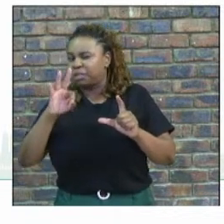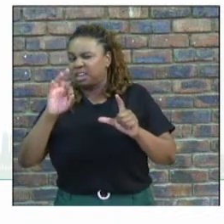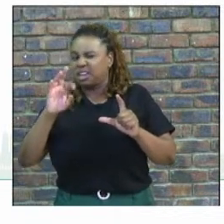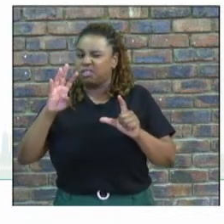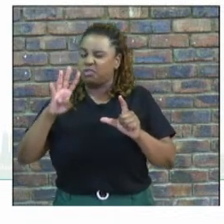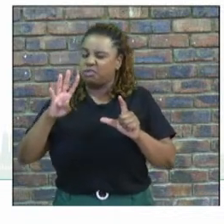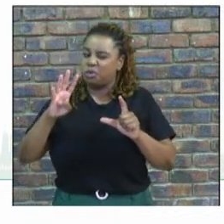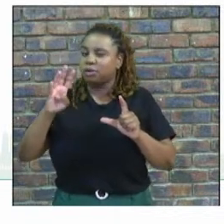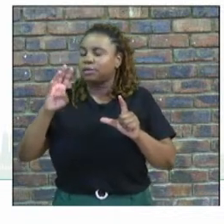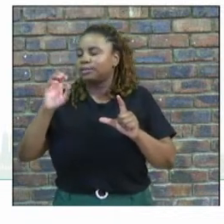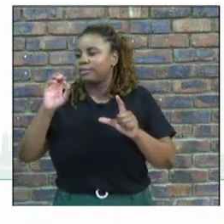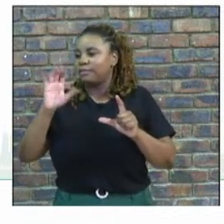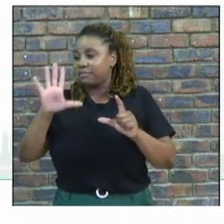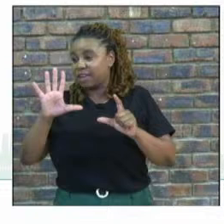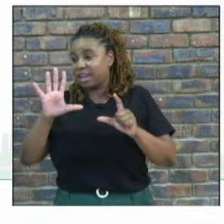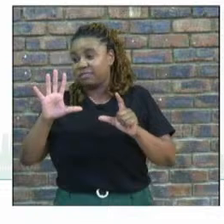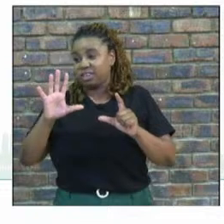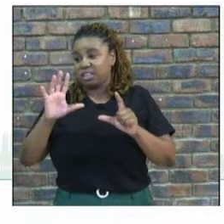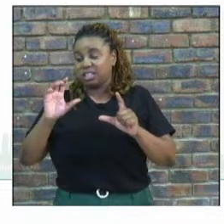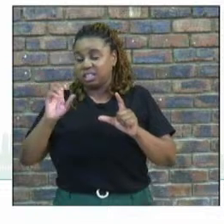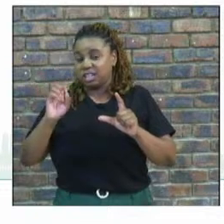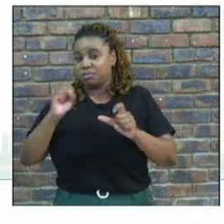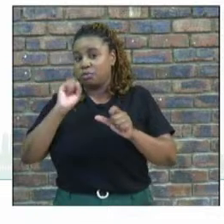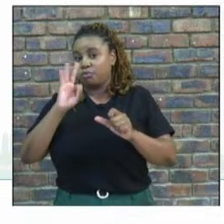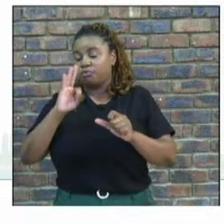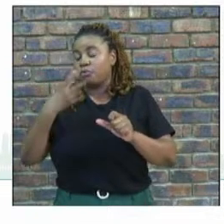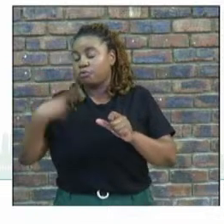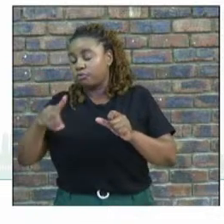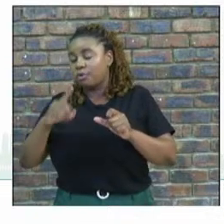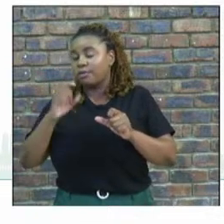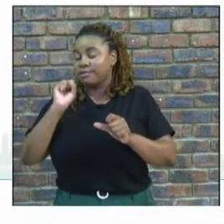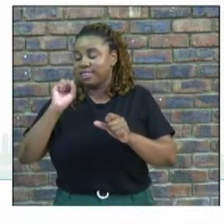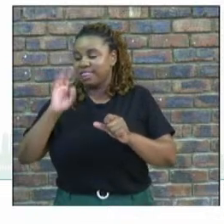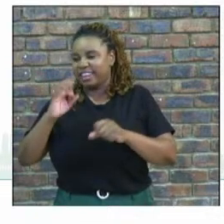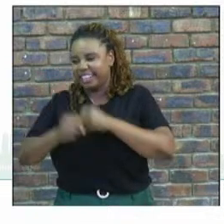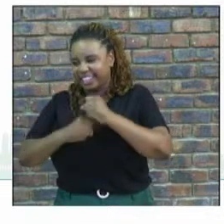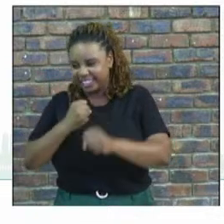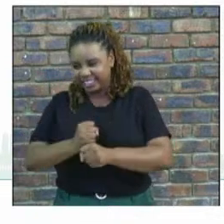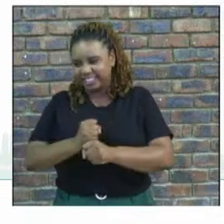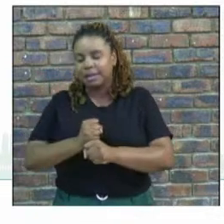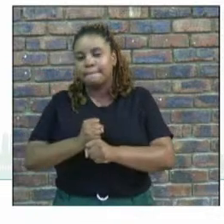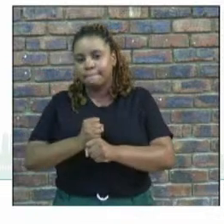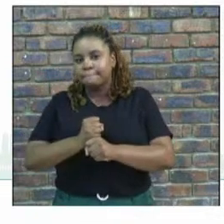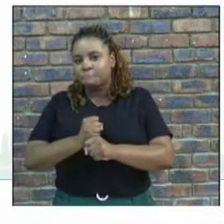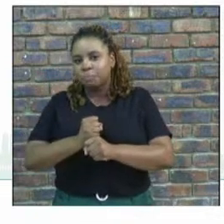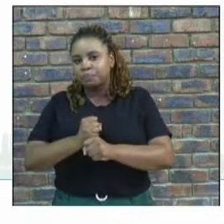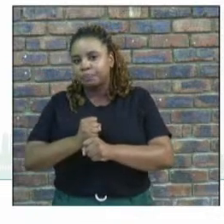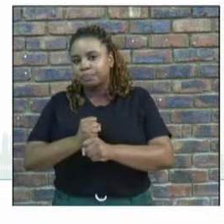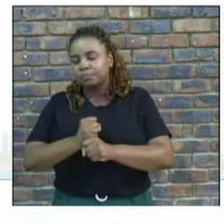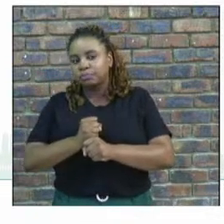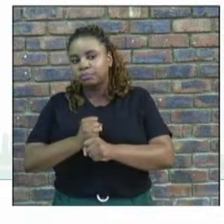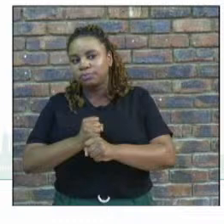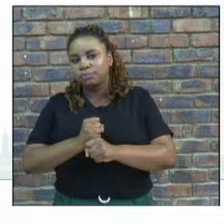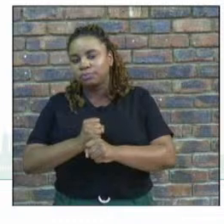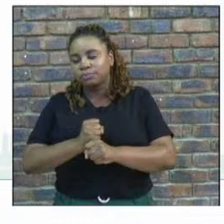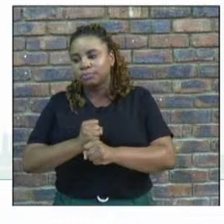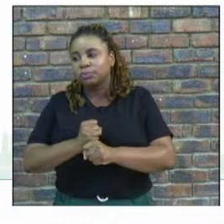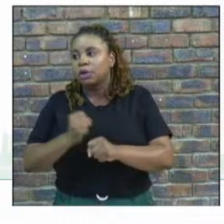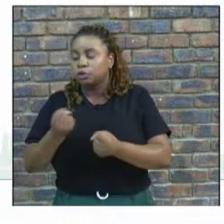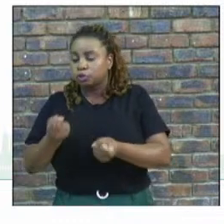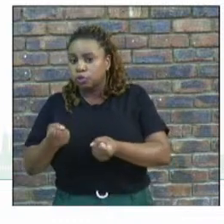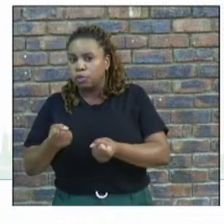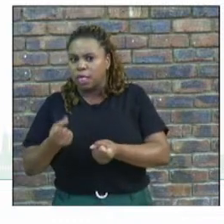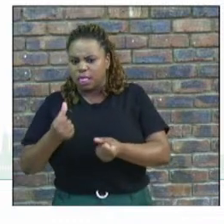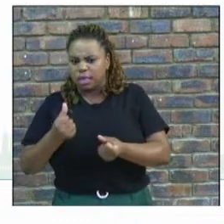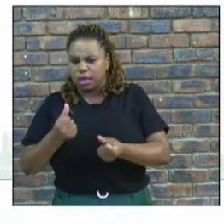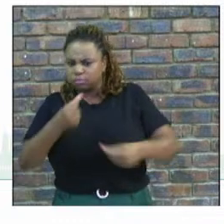2 years. And in respect of the production phase, this is where now you are producing